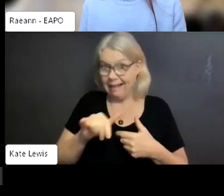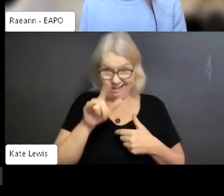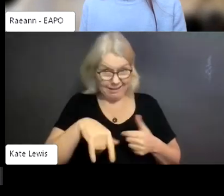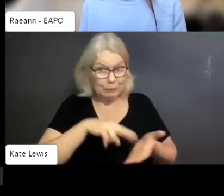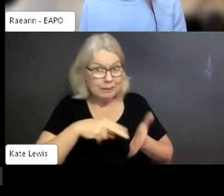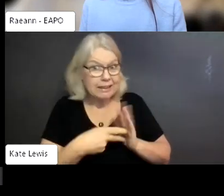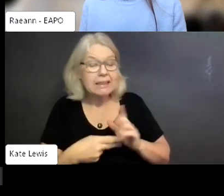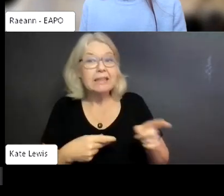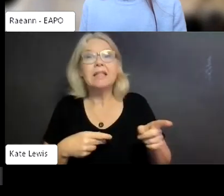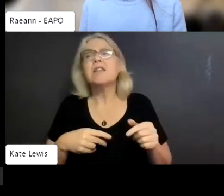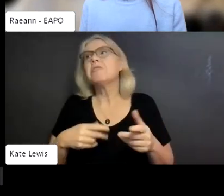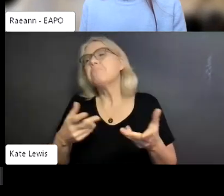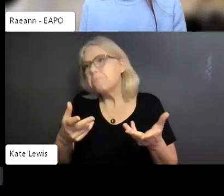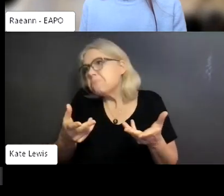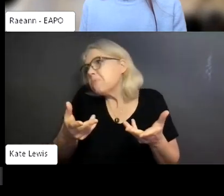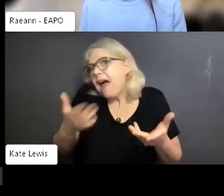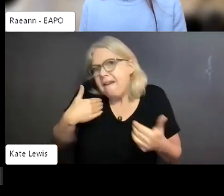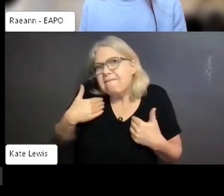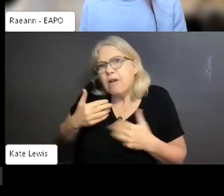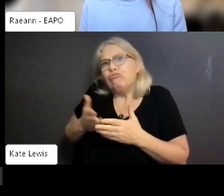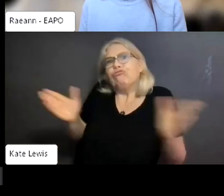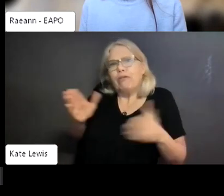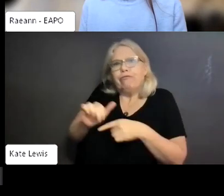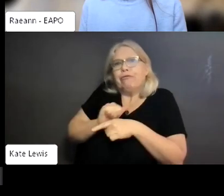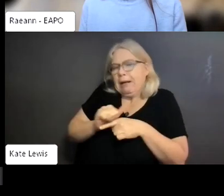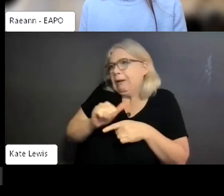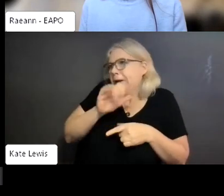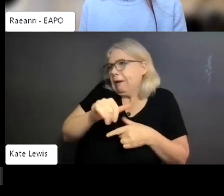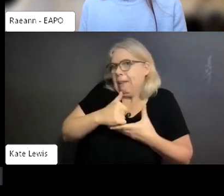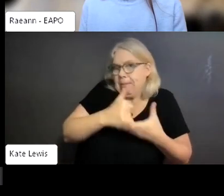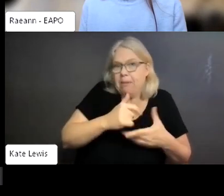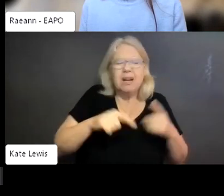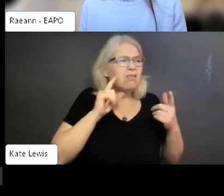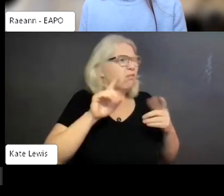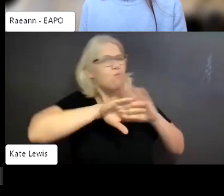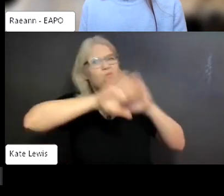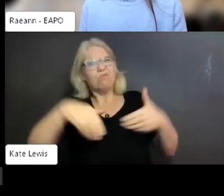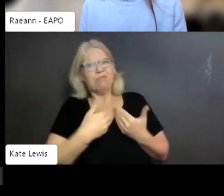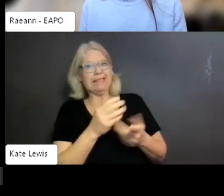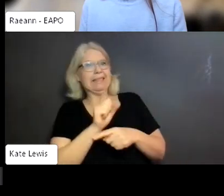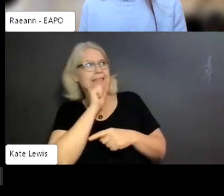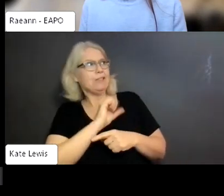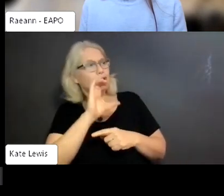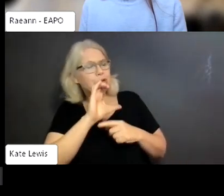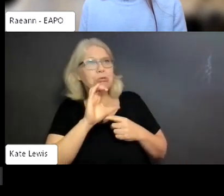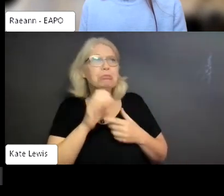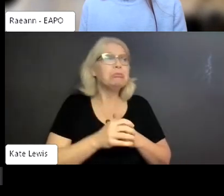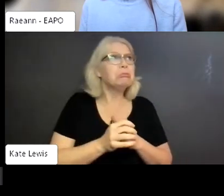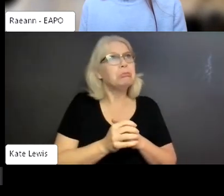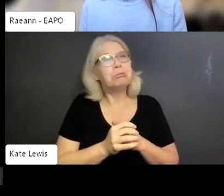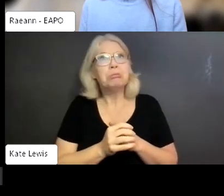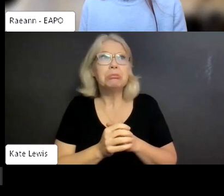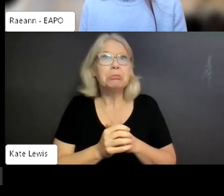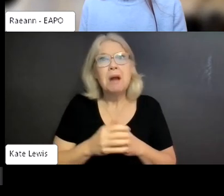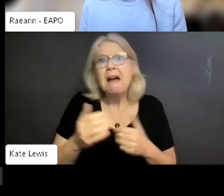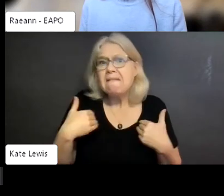are not as inclusive, but just as a starting point. For seniors as a whole, we do have a variety of resources outside of what I